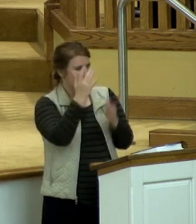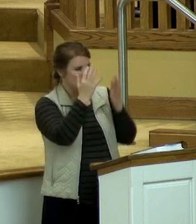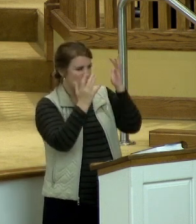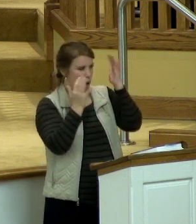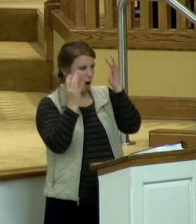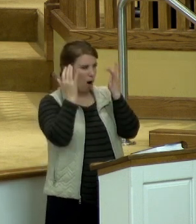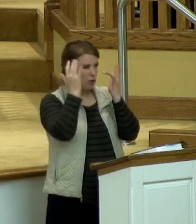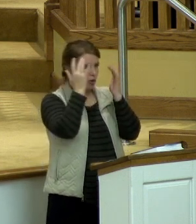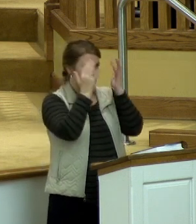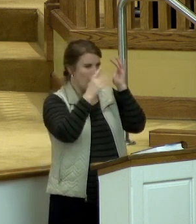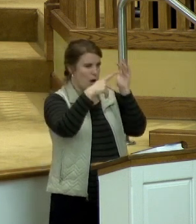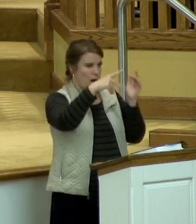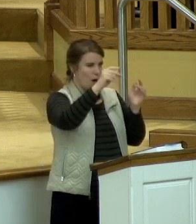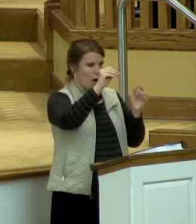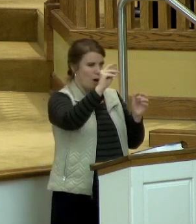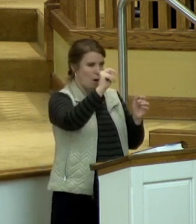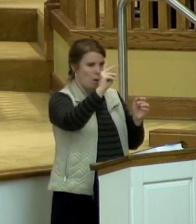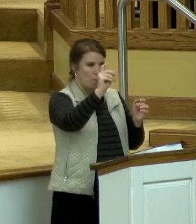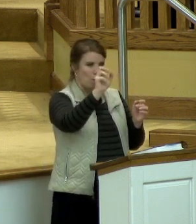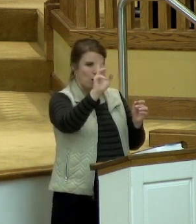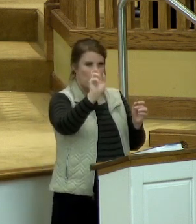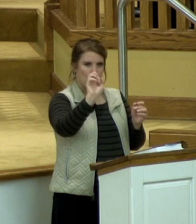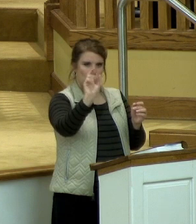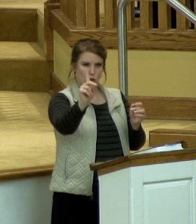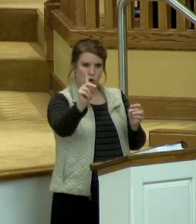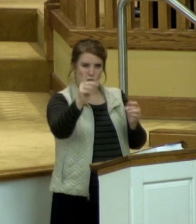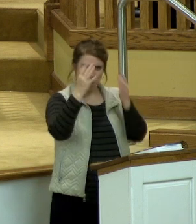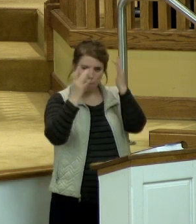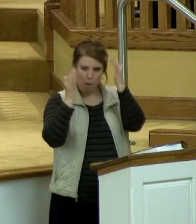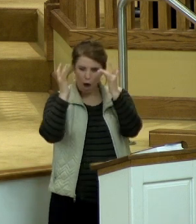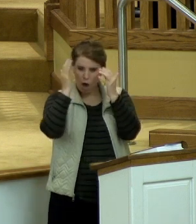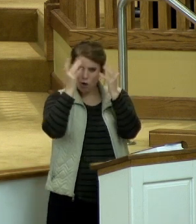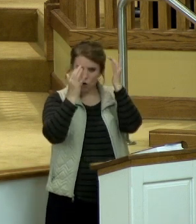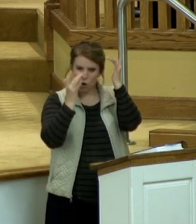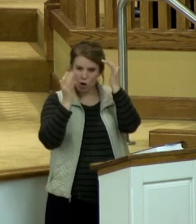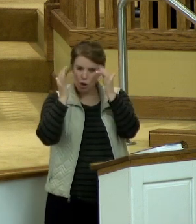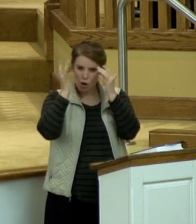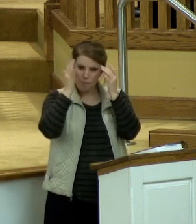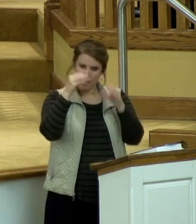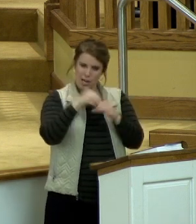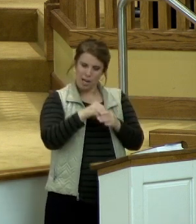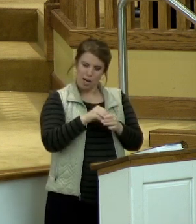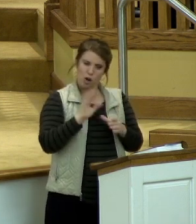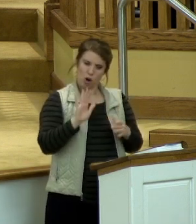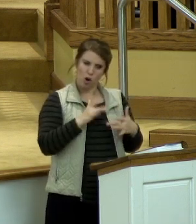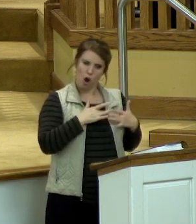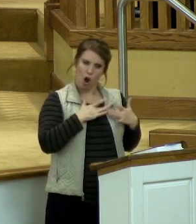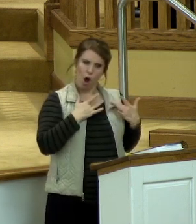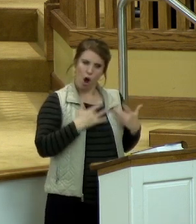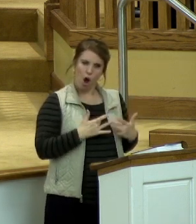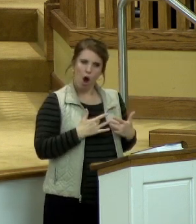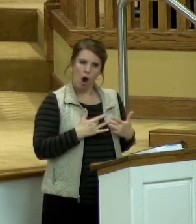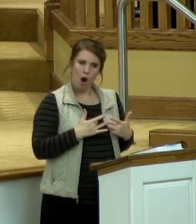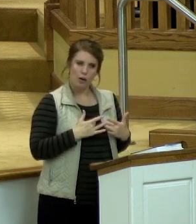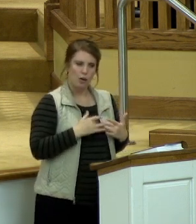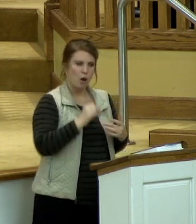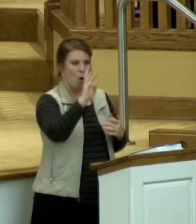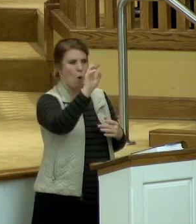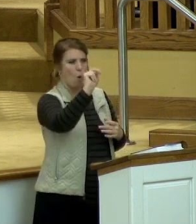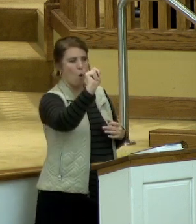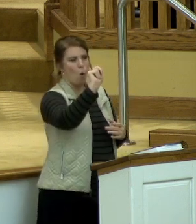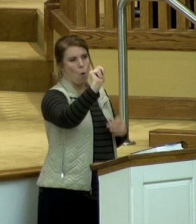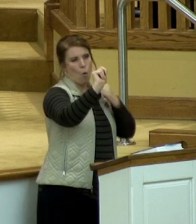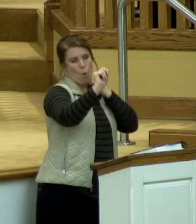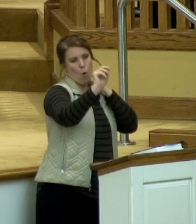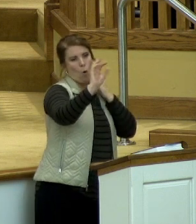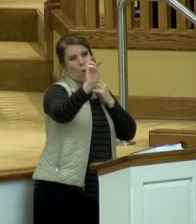word, pondered. Say it again. Pondered them in her heart. We're going to look at that word wondered and pondered.